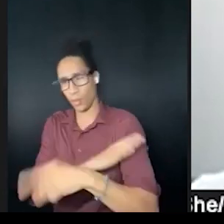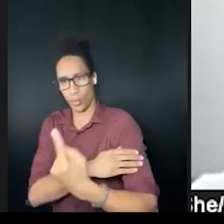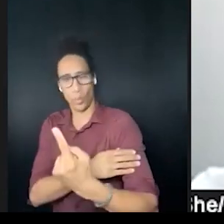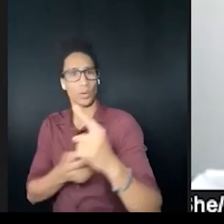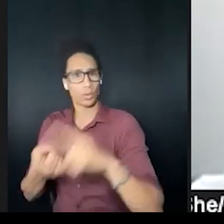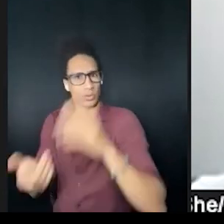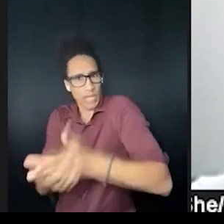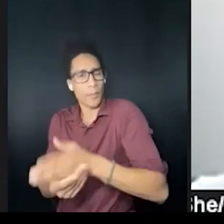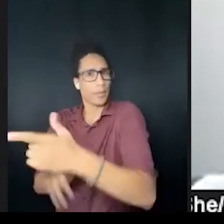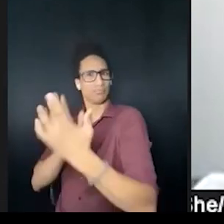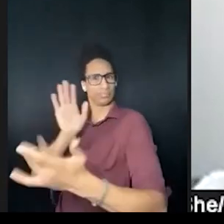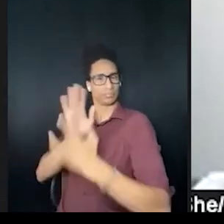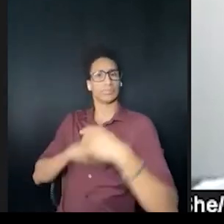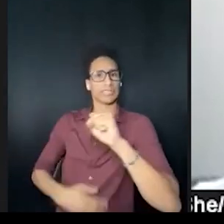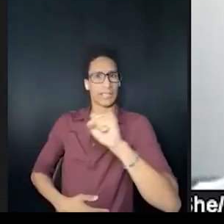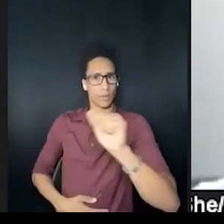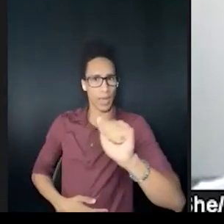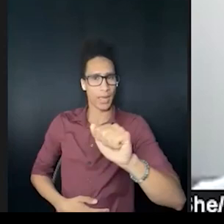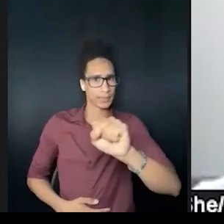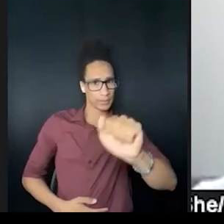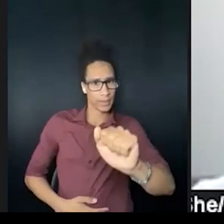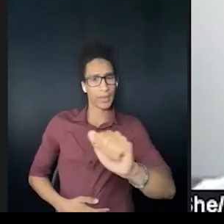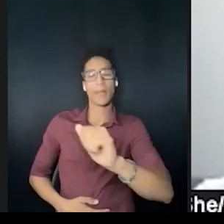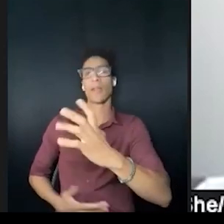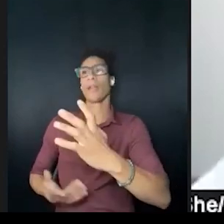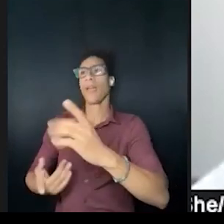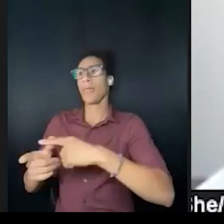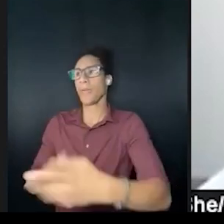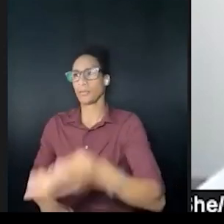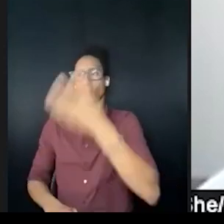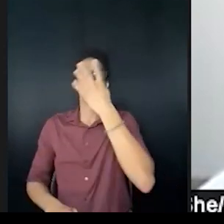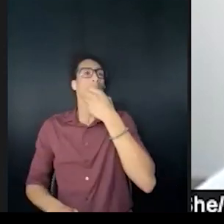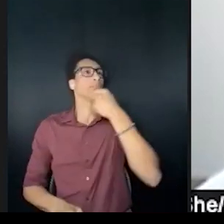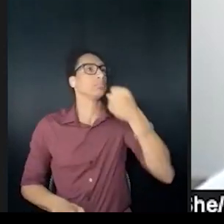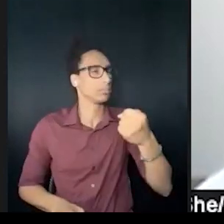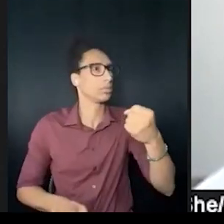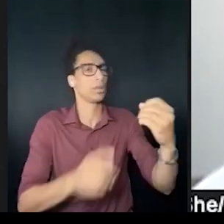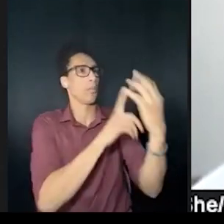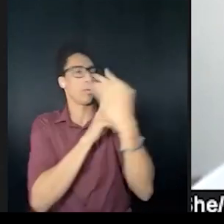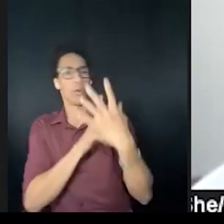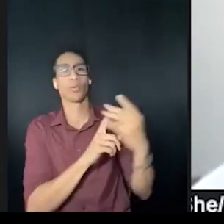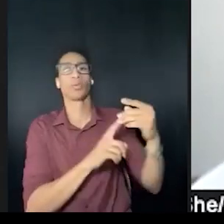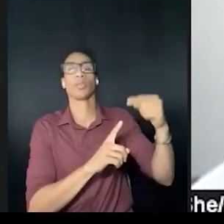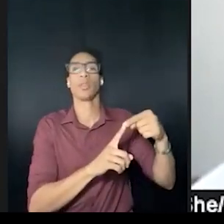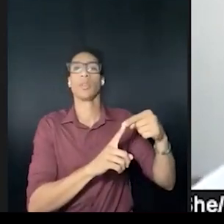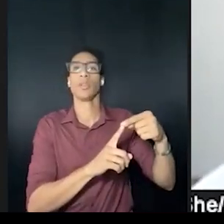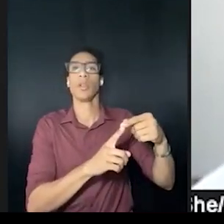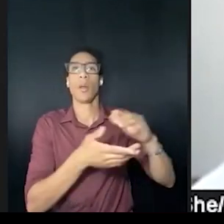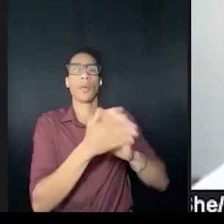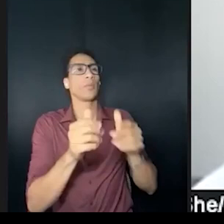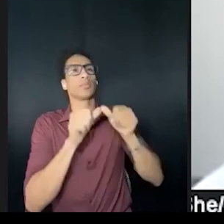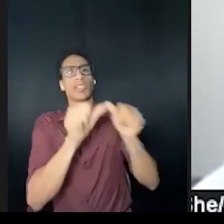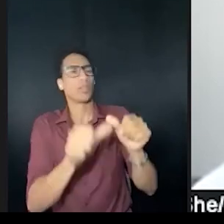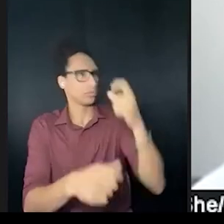Mm-hmm. And to go into that environment further traumatized. And it was only because of a pastor and his wife that came in and mentored me